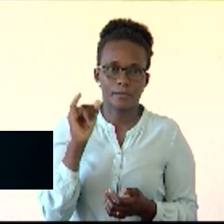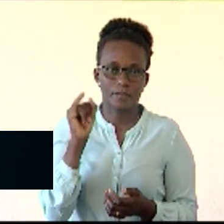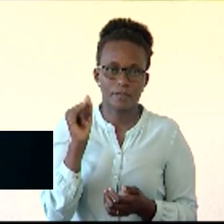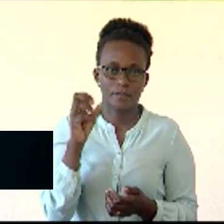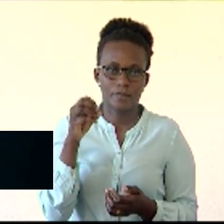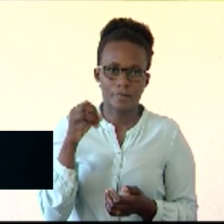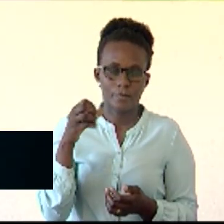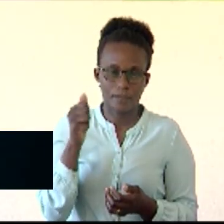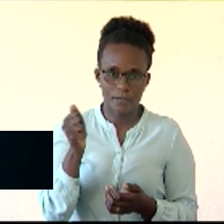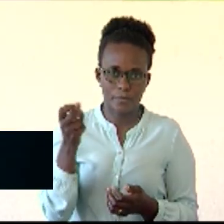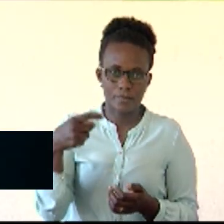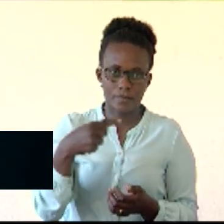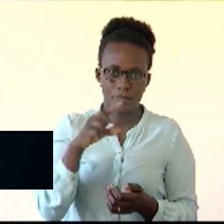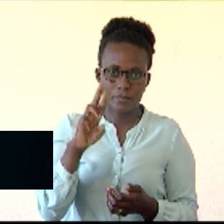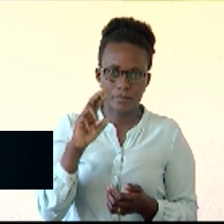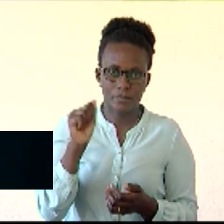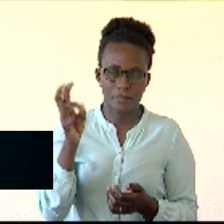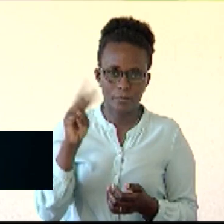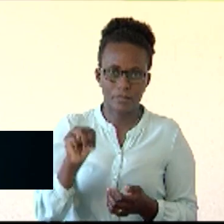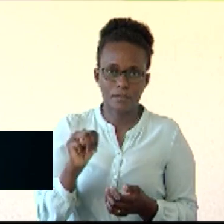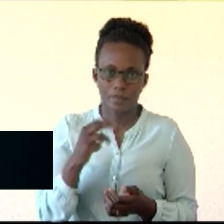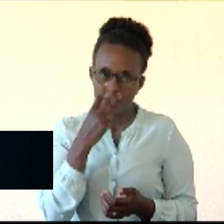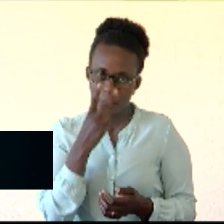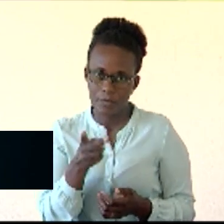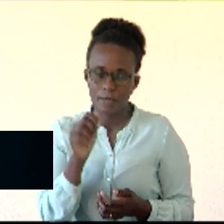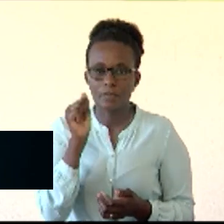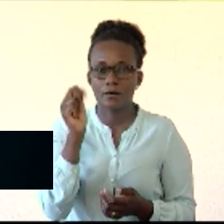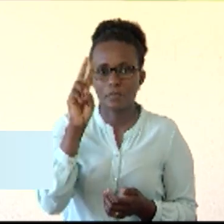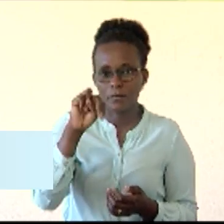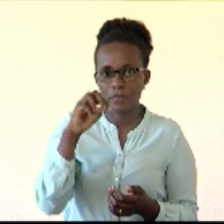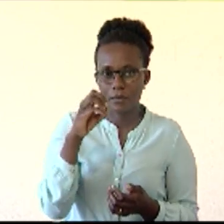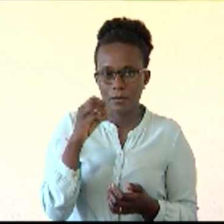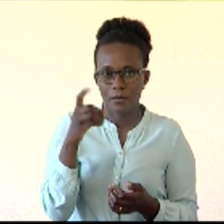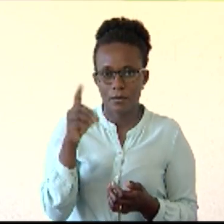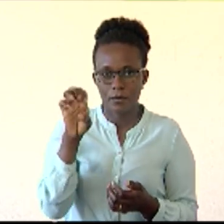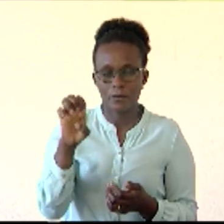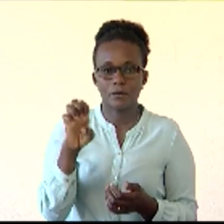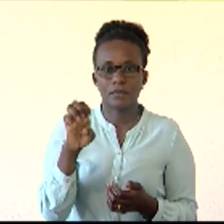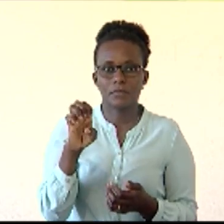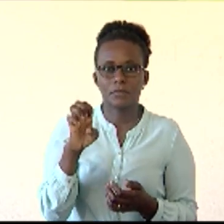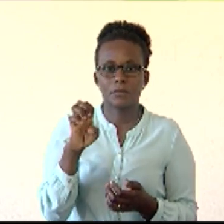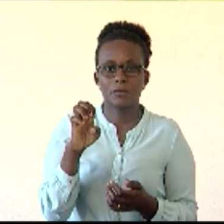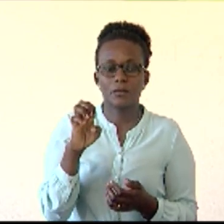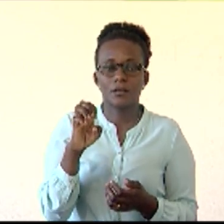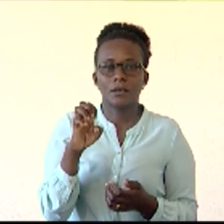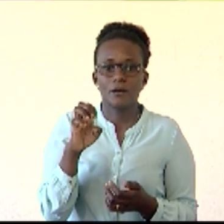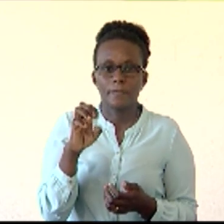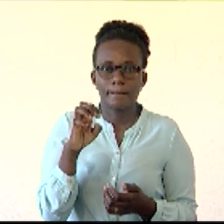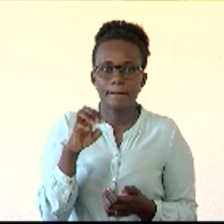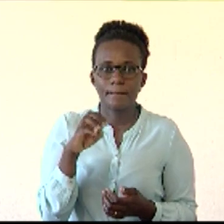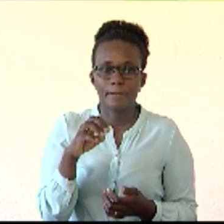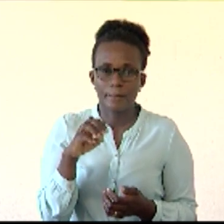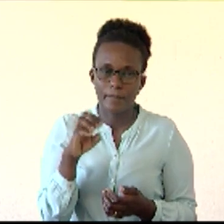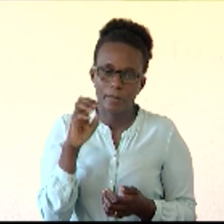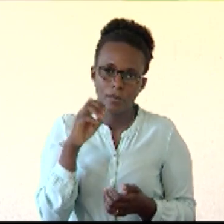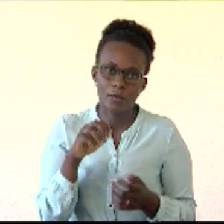the anode. So the anode has been eaten away. So the anode here, copper eaten away from the